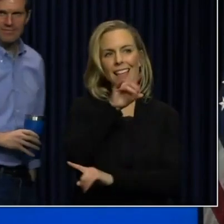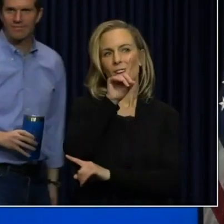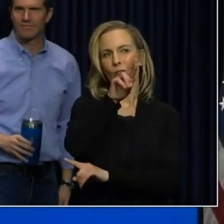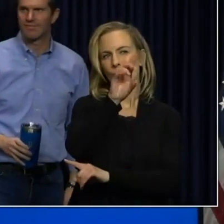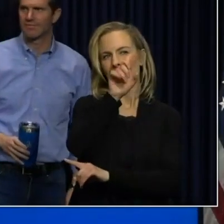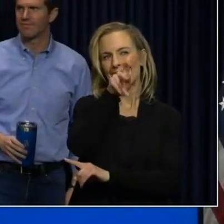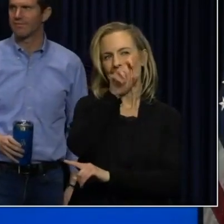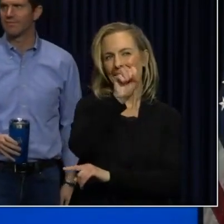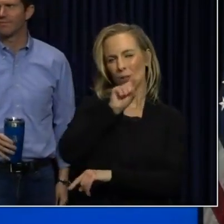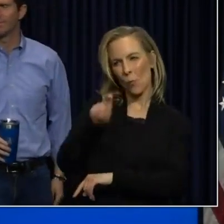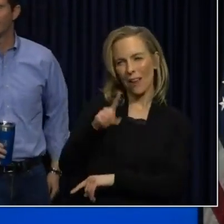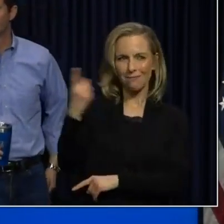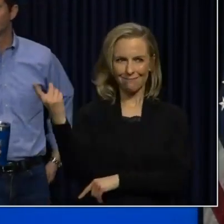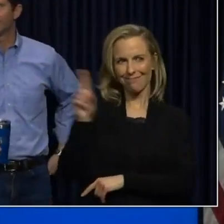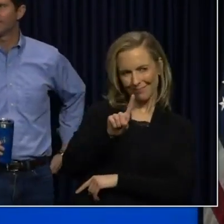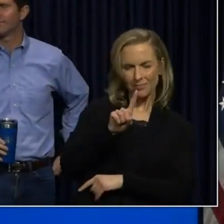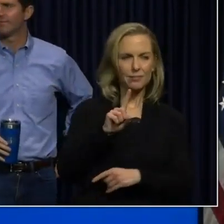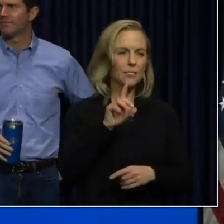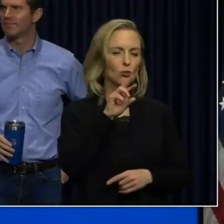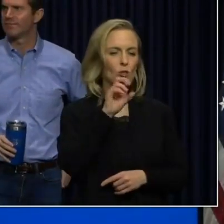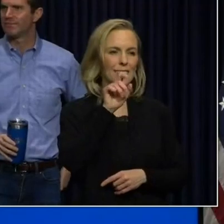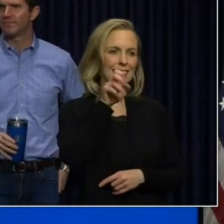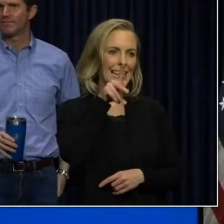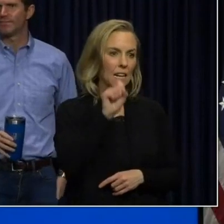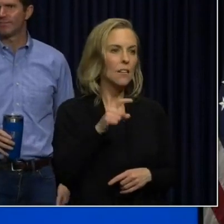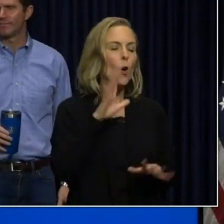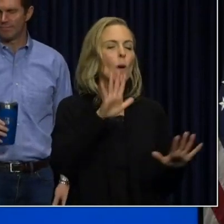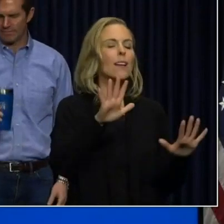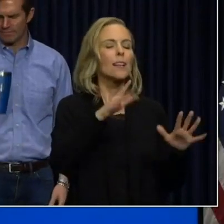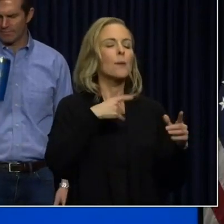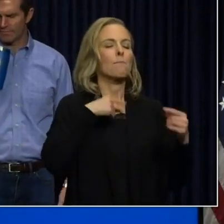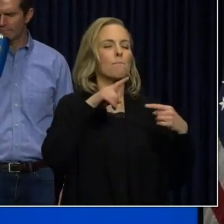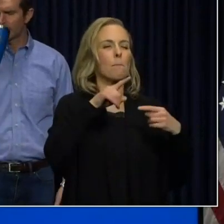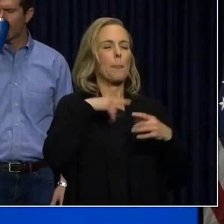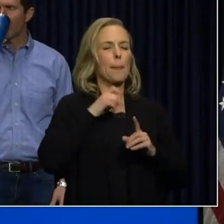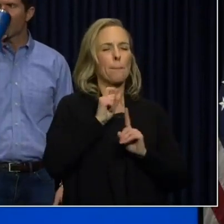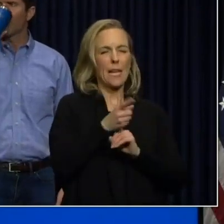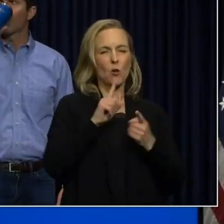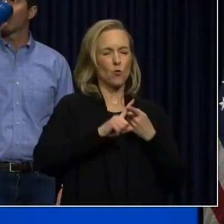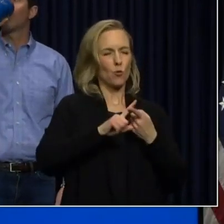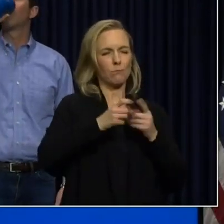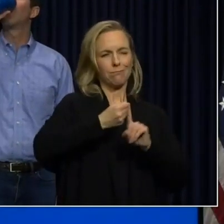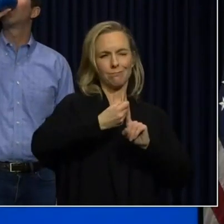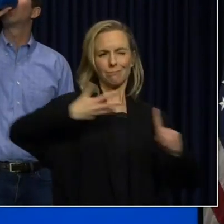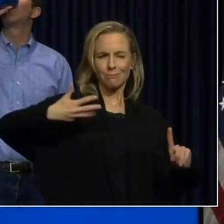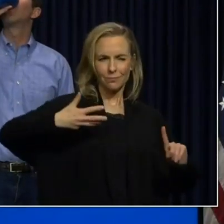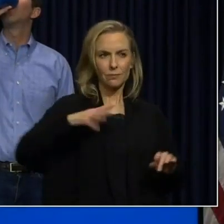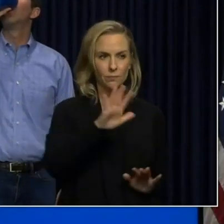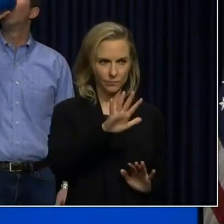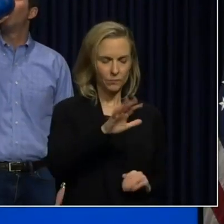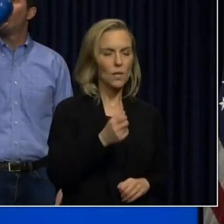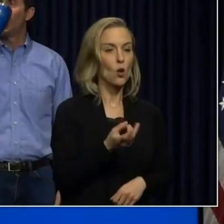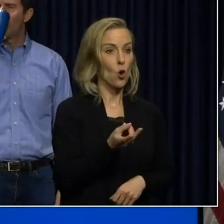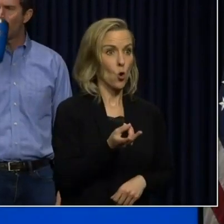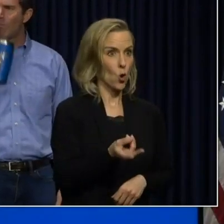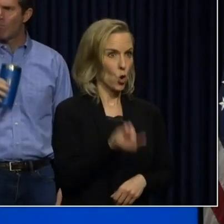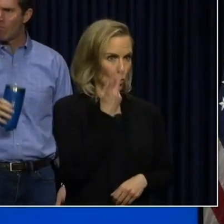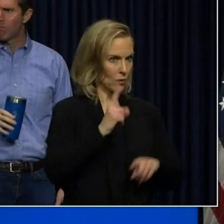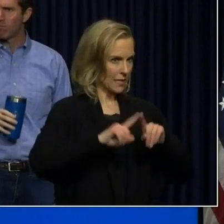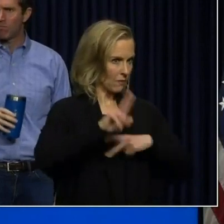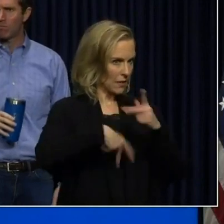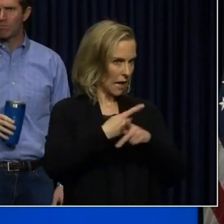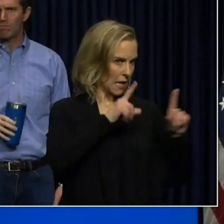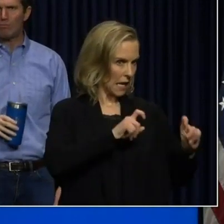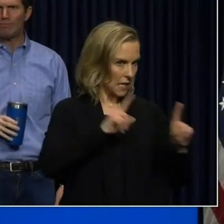All right, I'm going to take just a minute to broaden that out. So there are two major different kinds of tests that we're